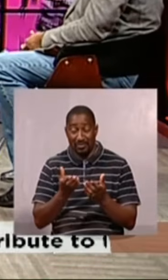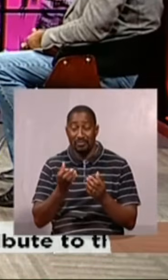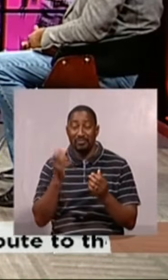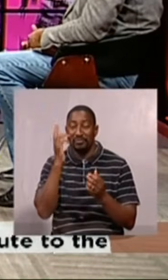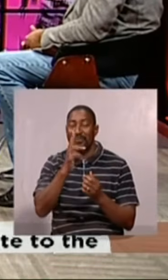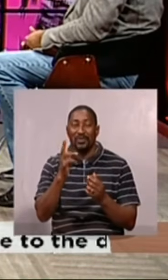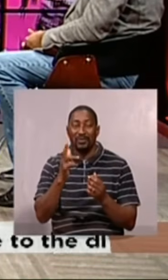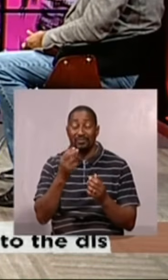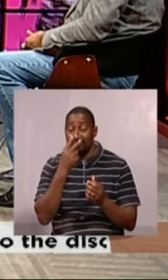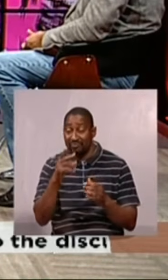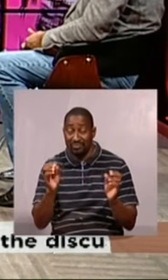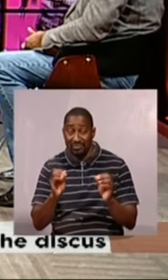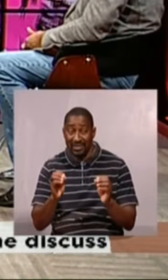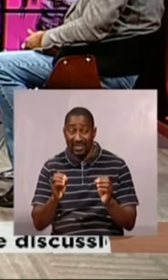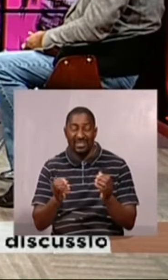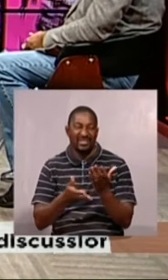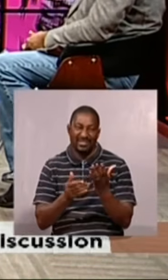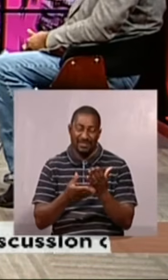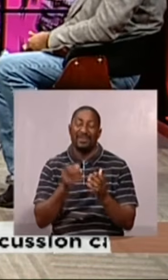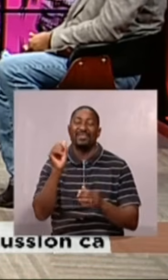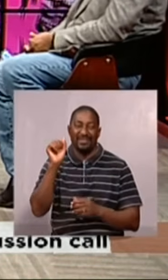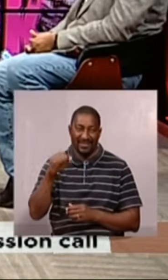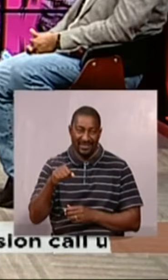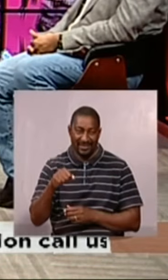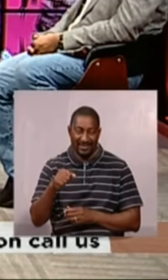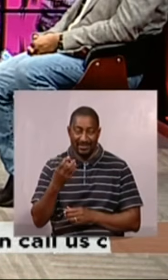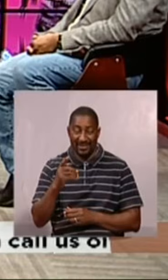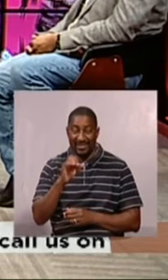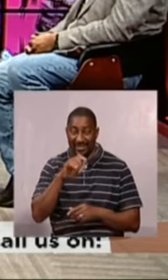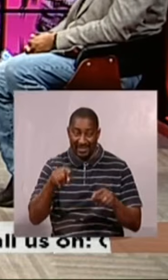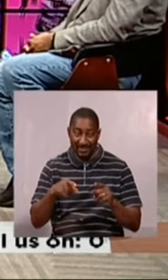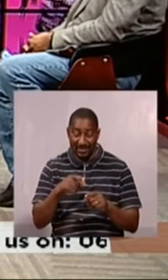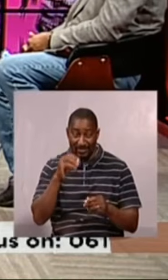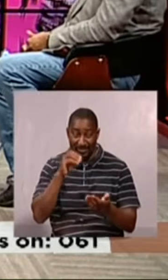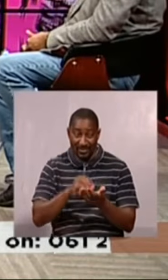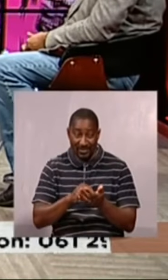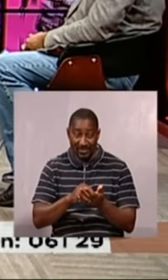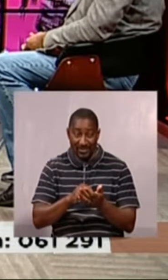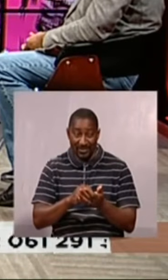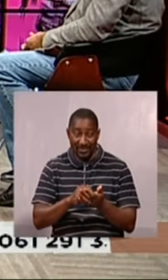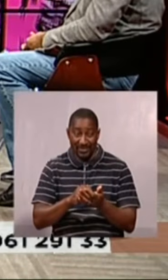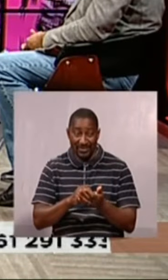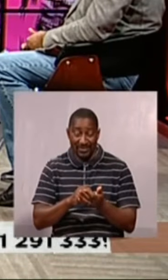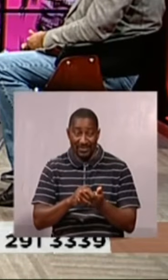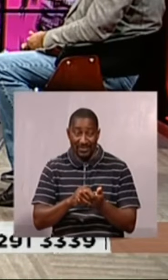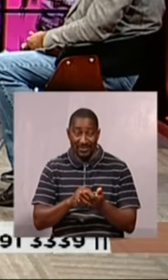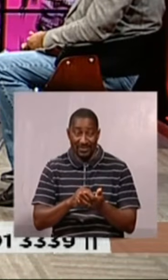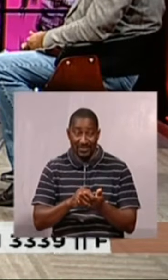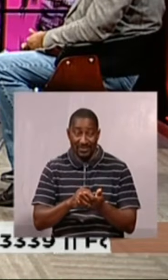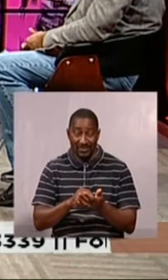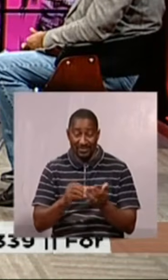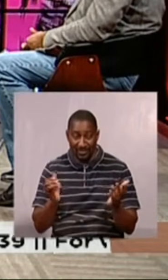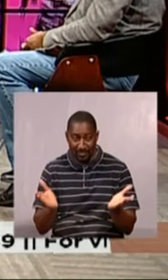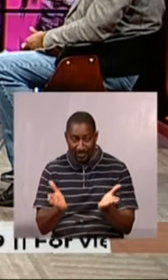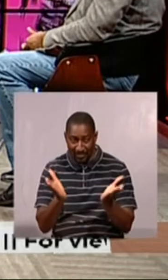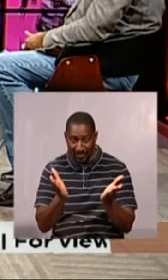after. Cheaper, yes, by far. But now the thing is that whatever you sell online as well, it could be cheap, but you need to back that up. So if we back up and promote something